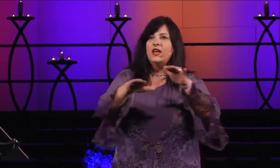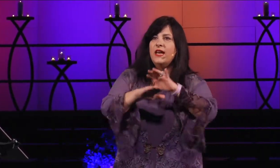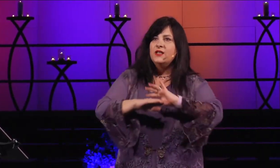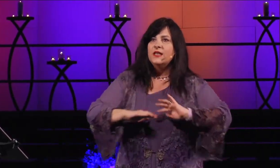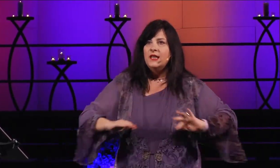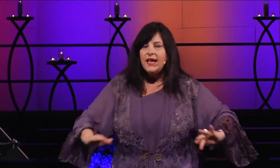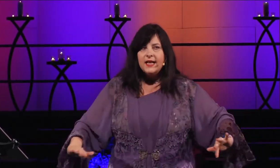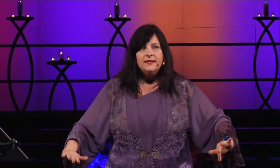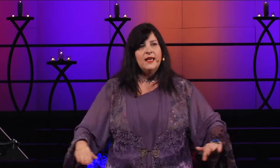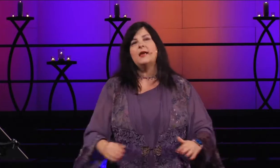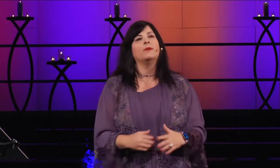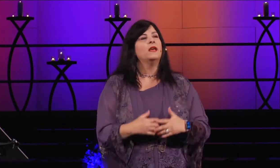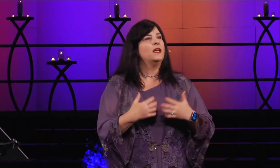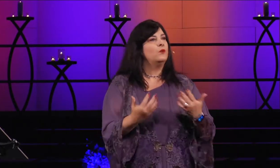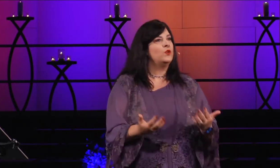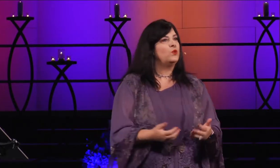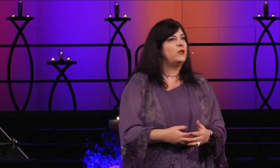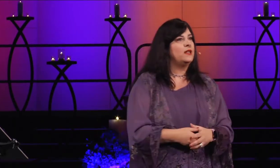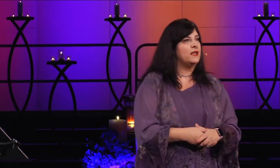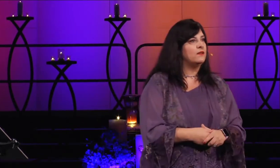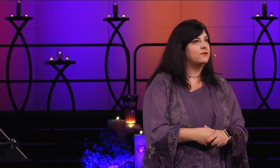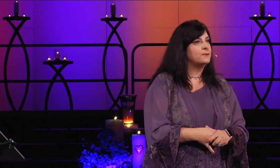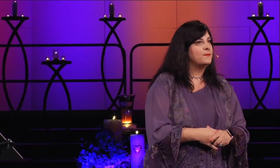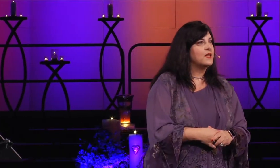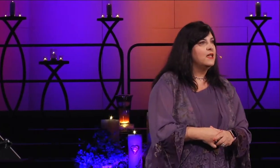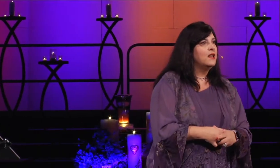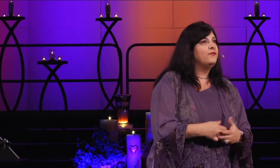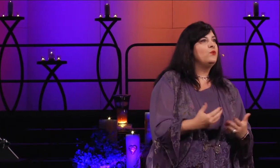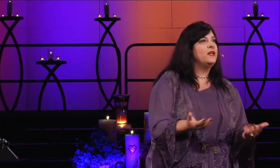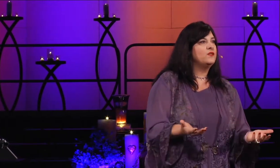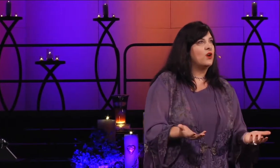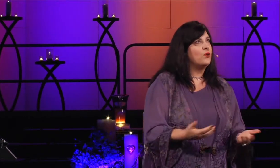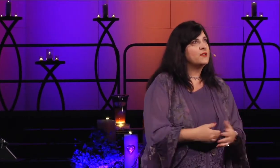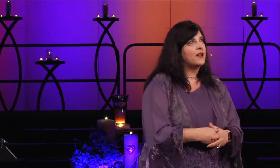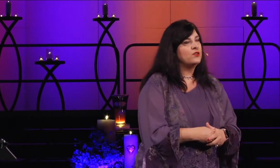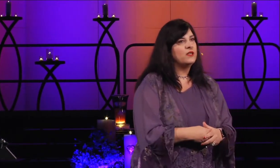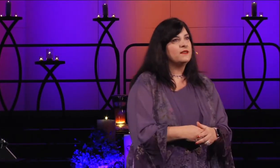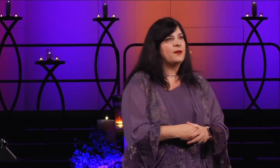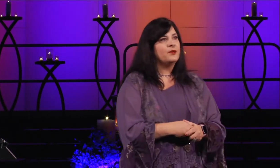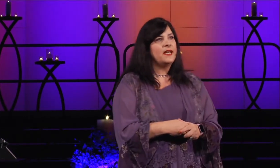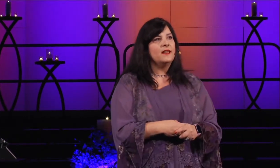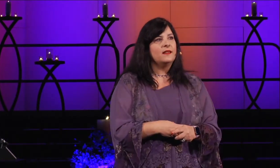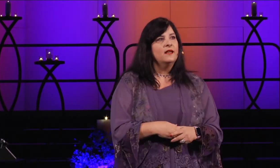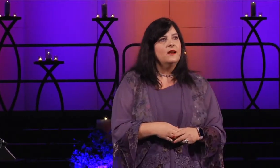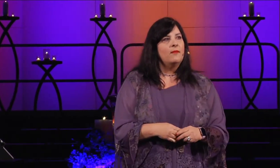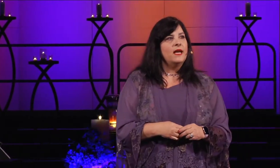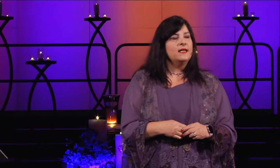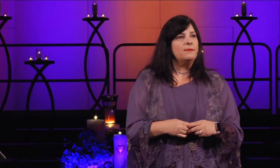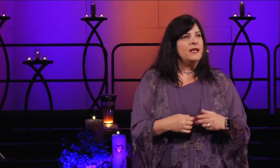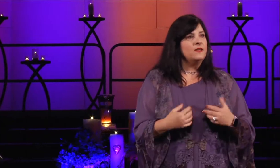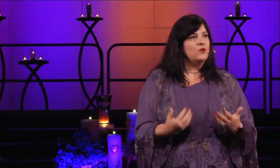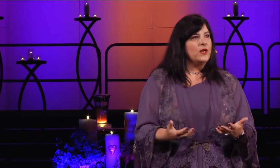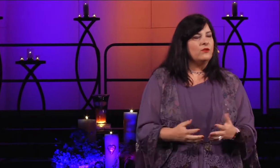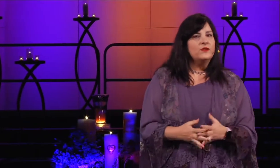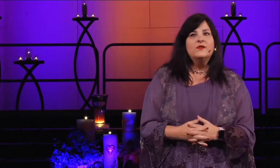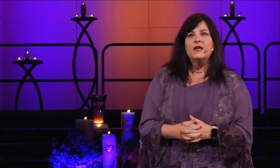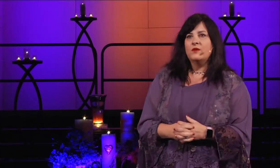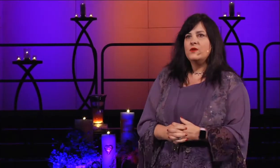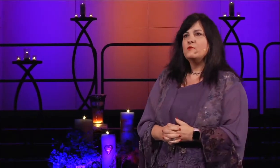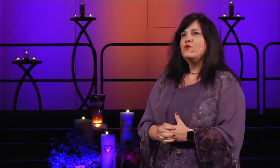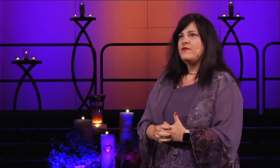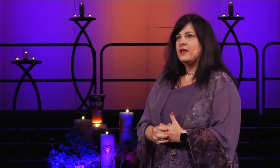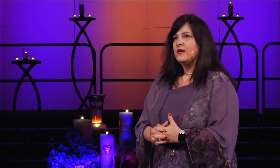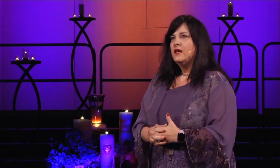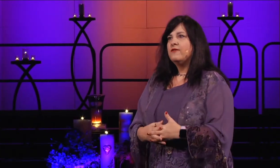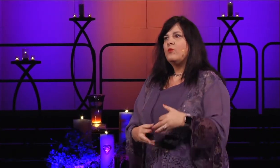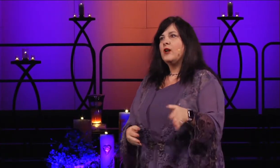can change the landscape in which we live. A few weeks ago, it was actually on December 10th, my 20-year-old son